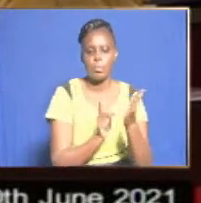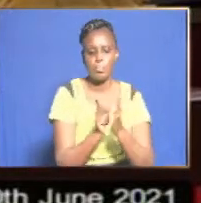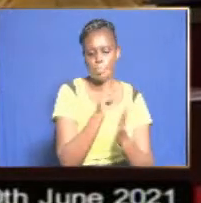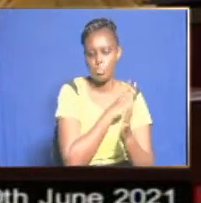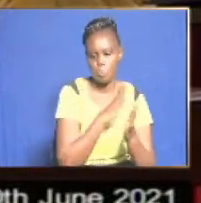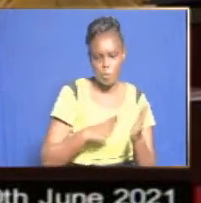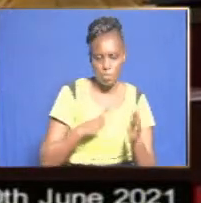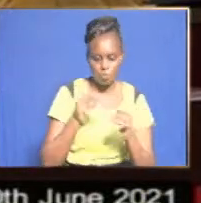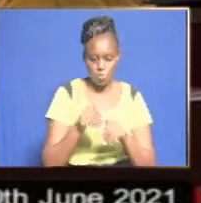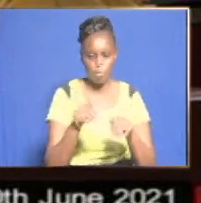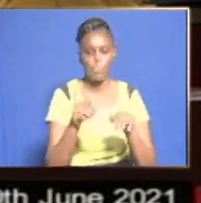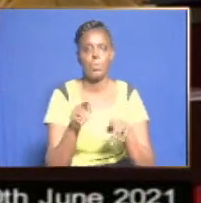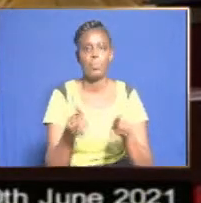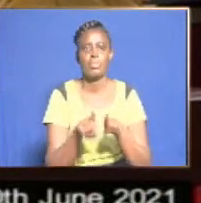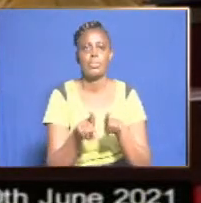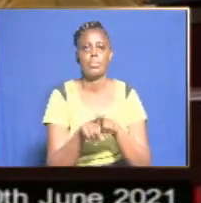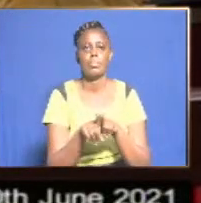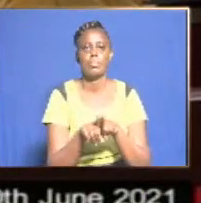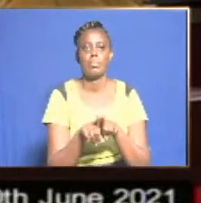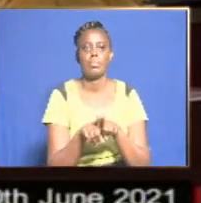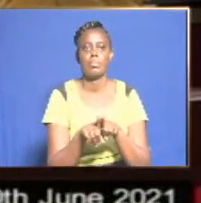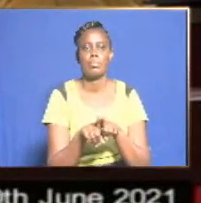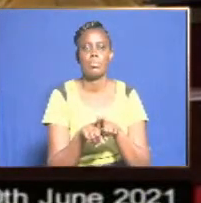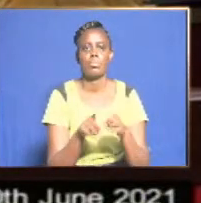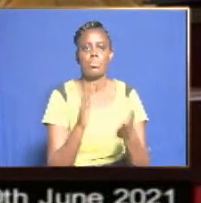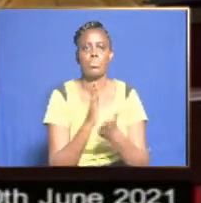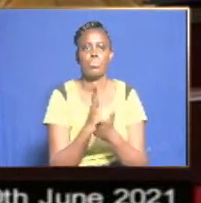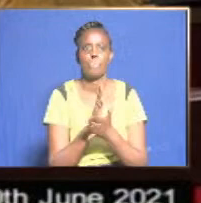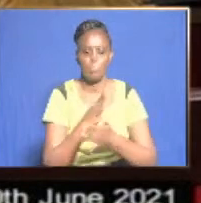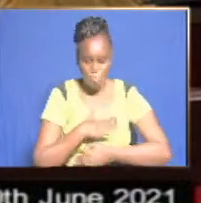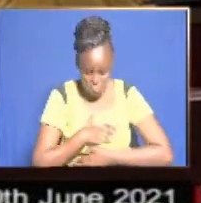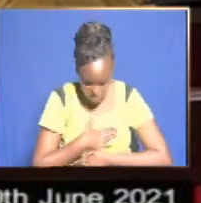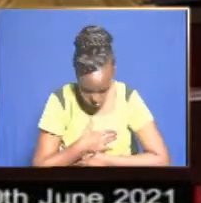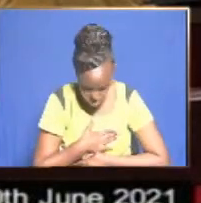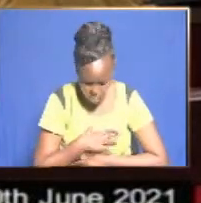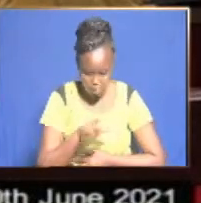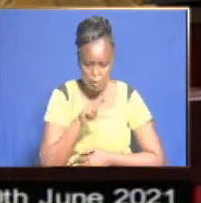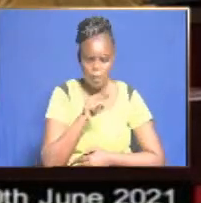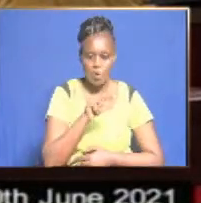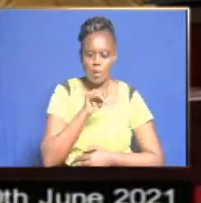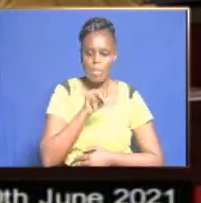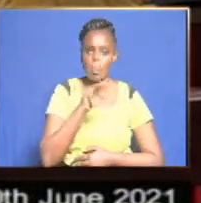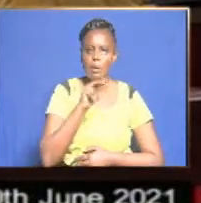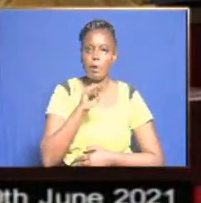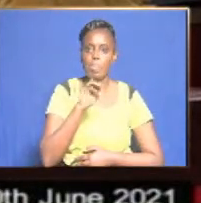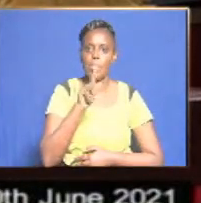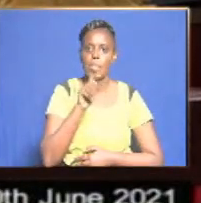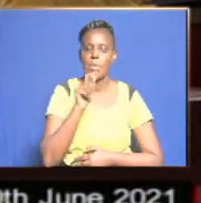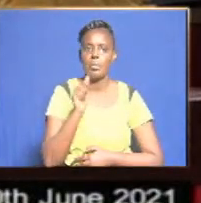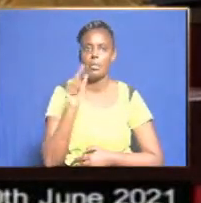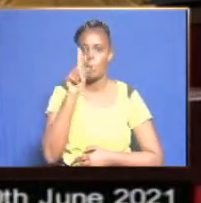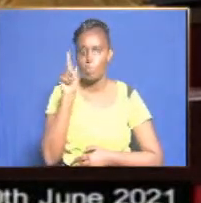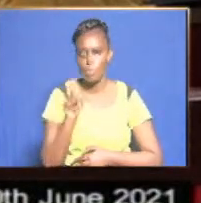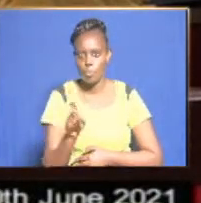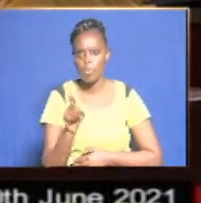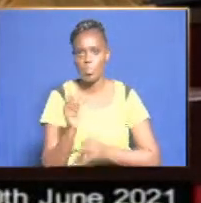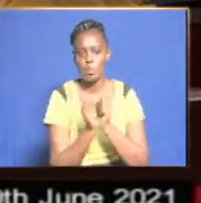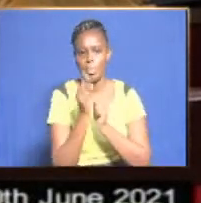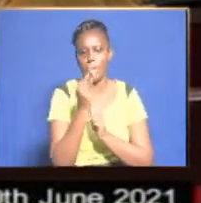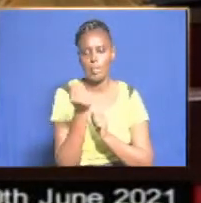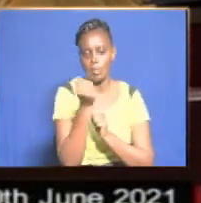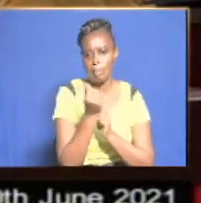Committee. But certainly, and the Honorable Nyamita say that since he raised the question on the 13th of